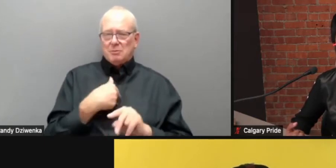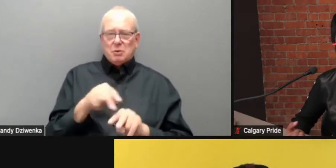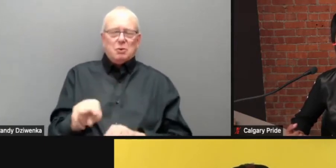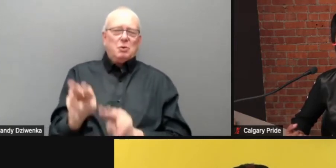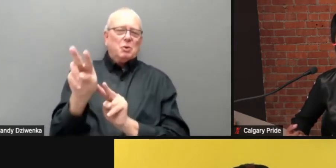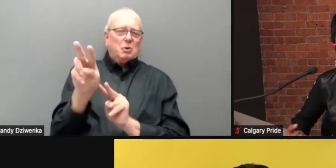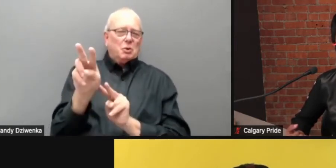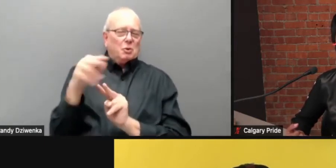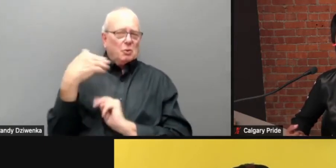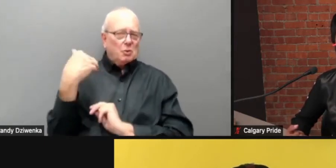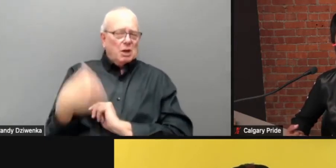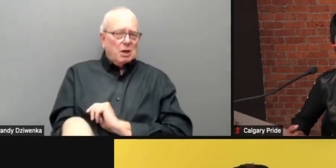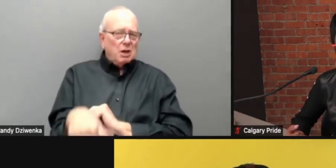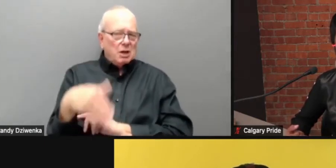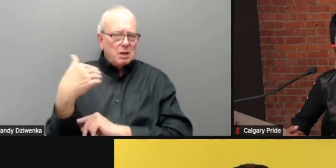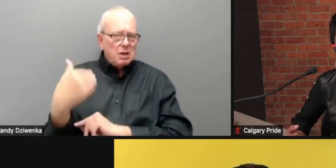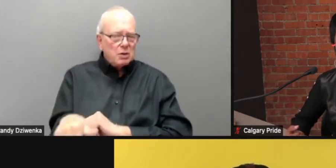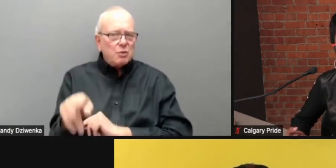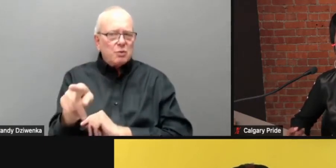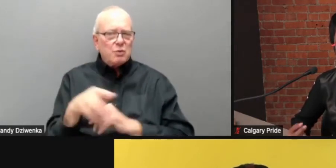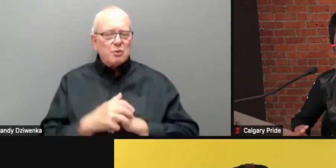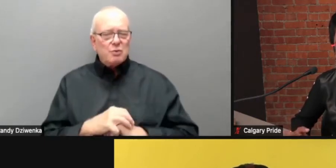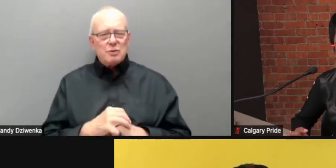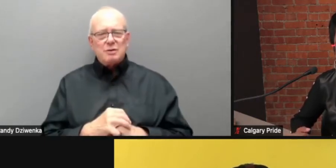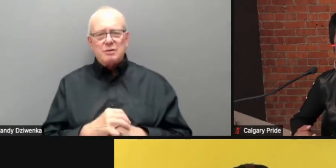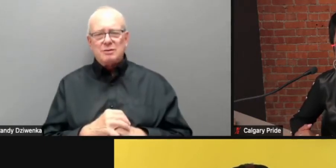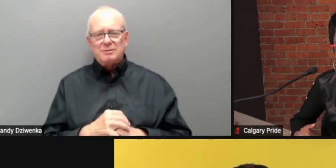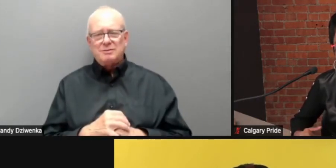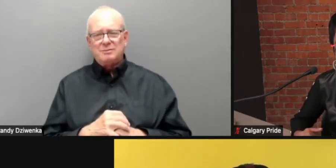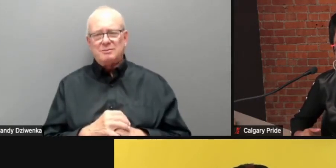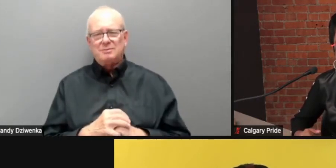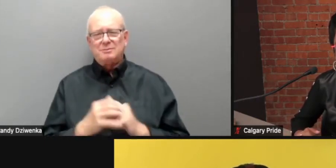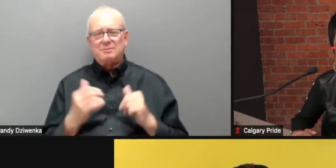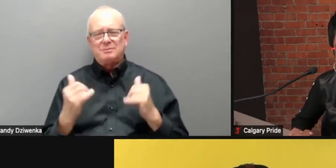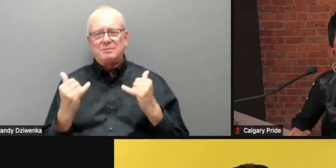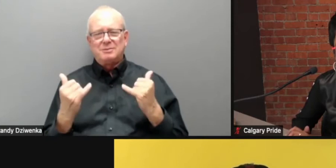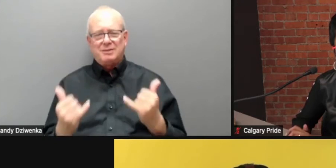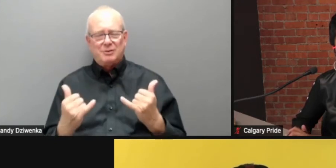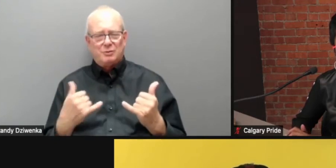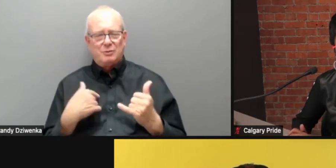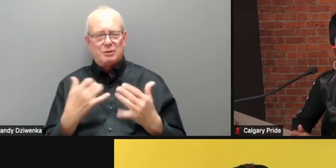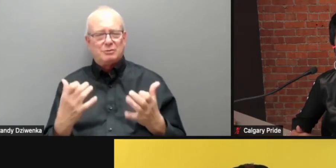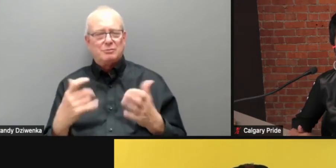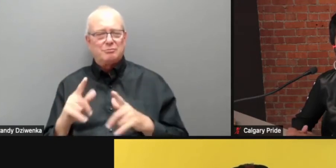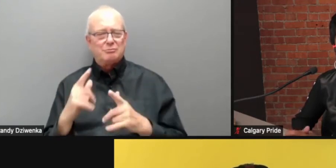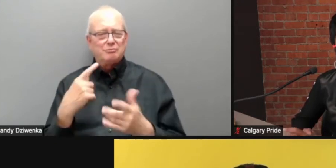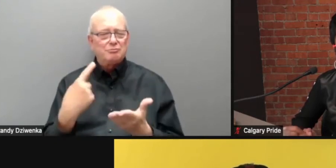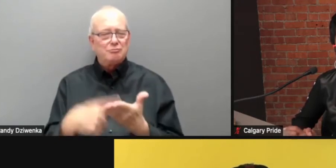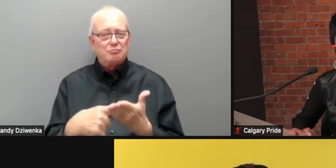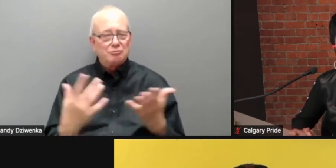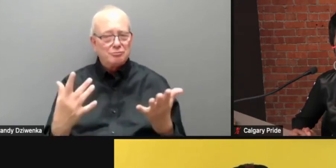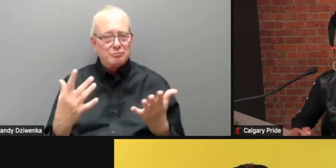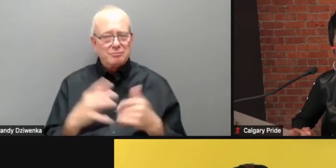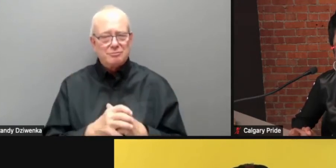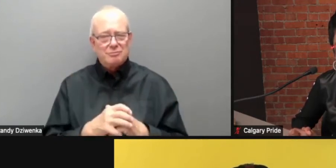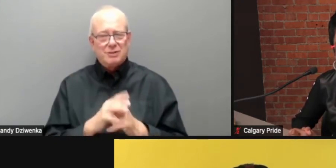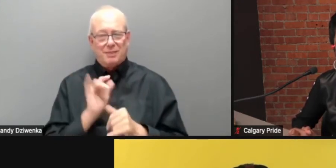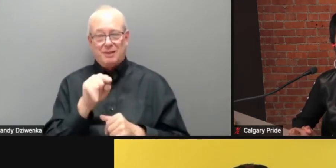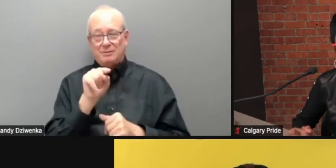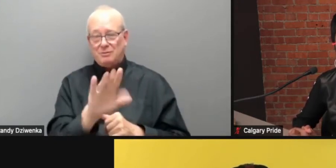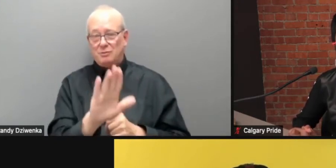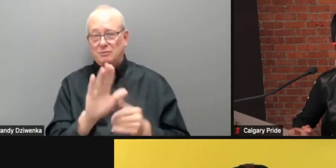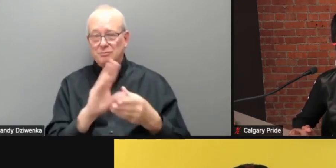about how this conversation that you've shared with us will help not only for South Asian communities that are in Calgary,